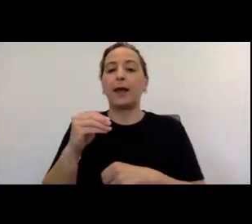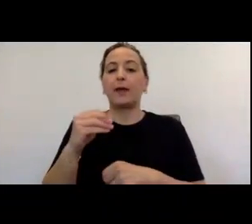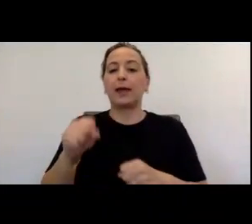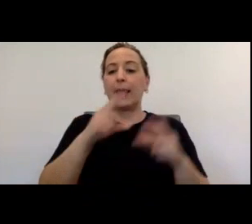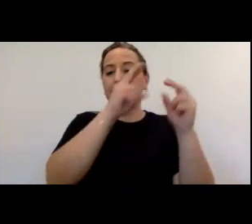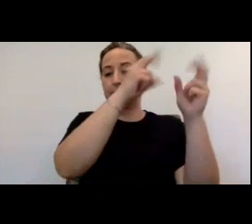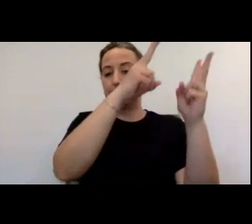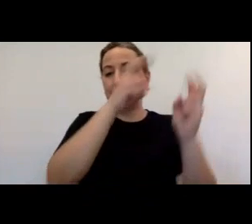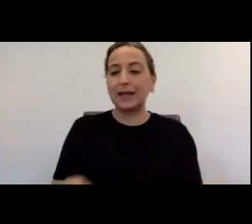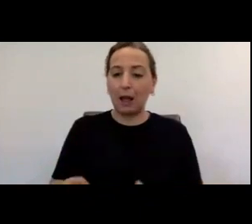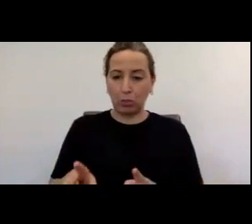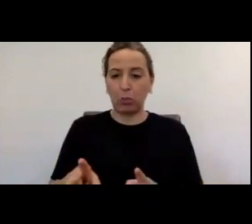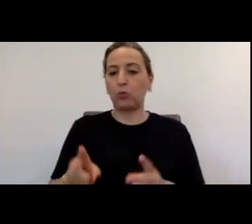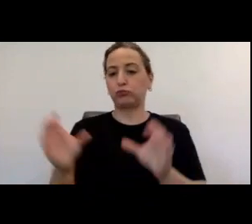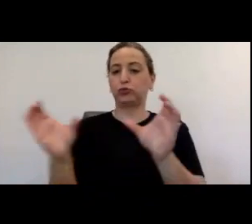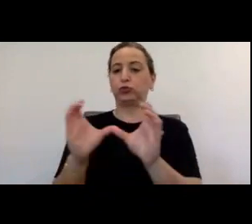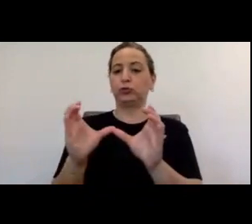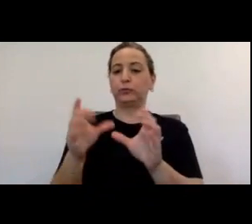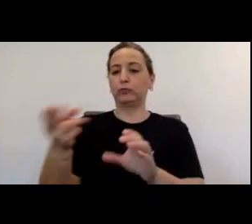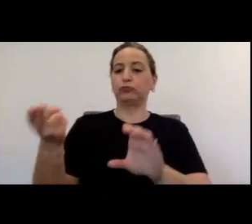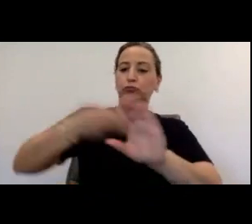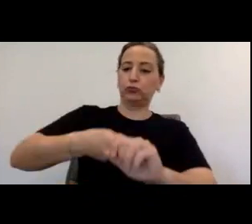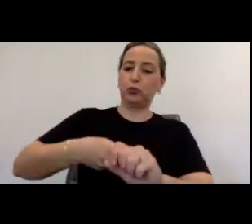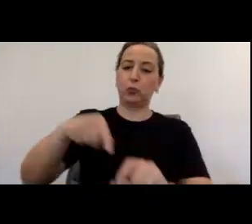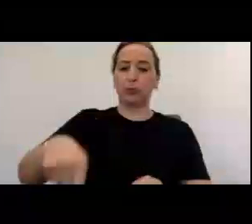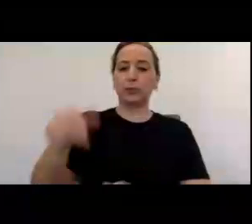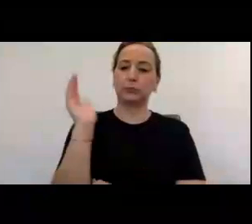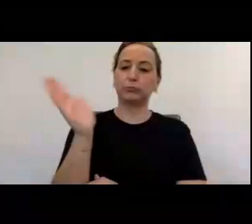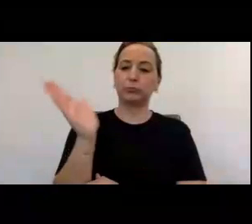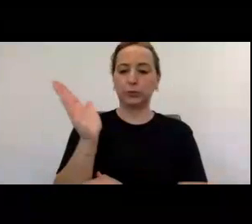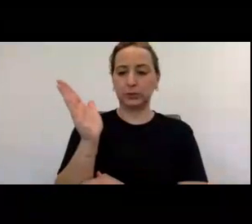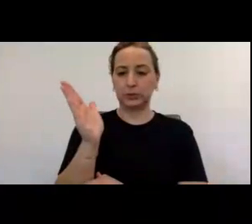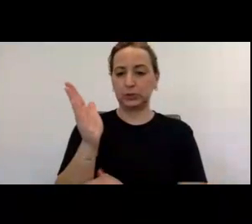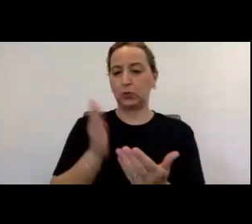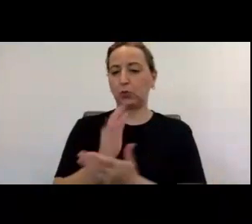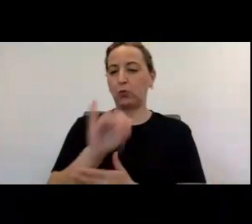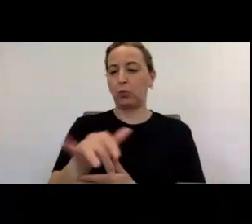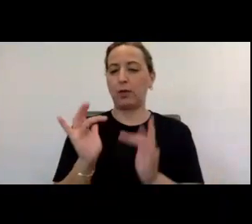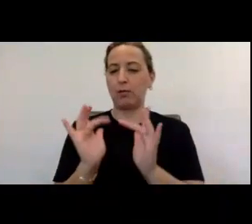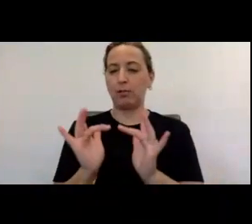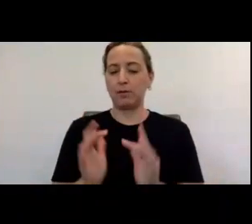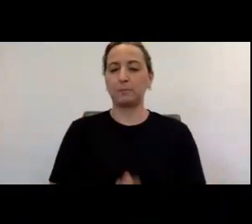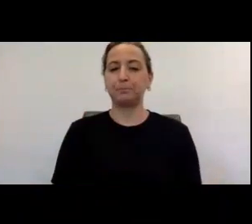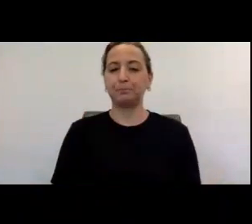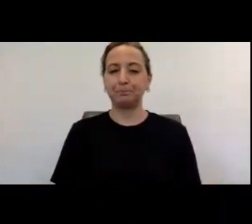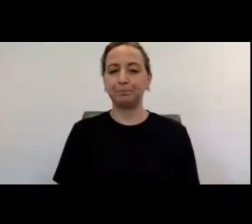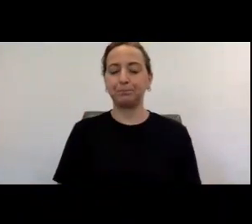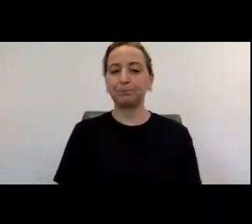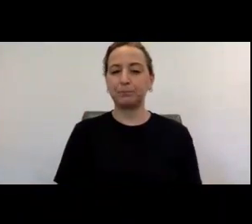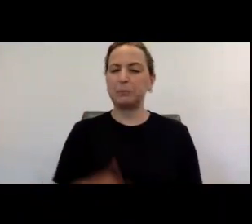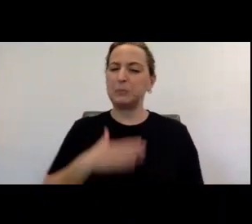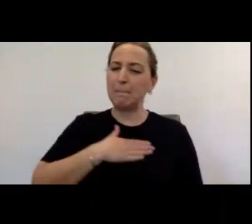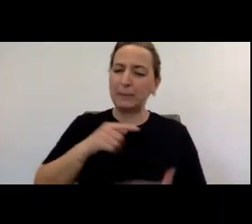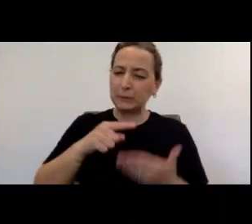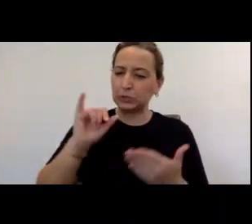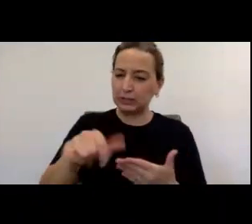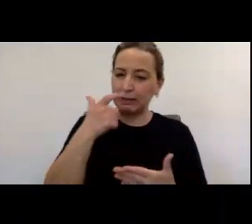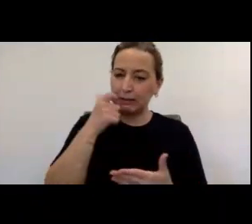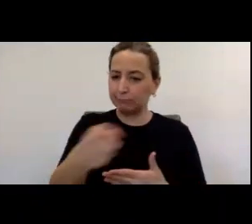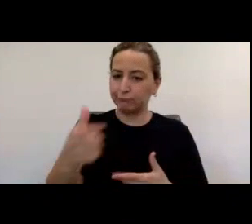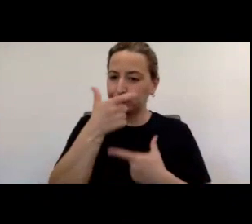of attendance for this presentation today through that link. So please check that out if you are